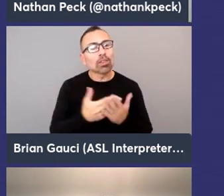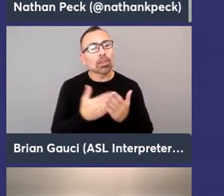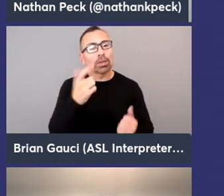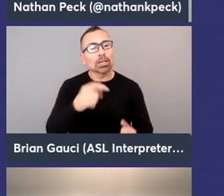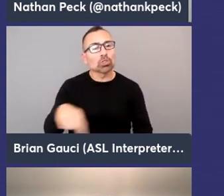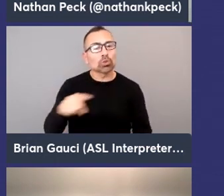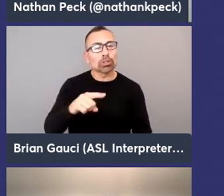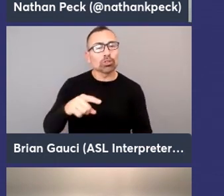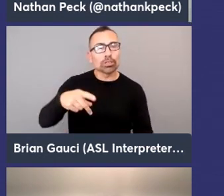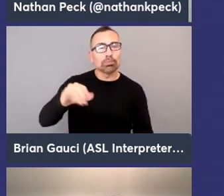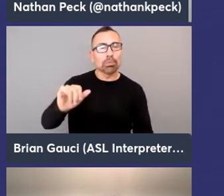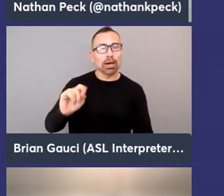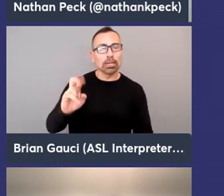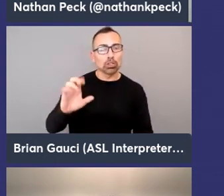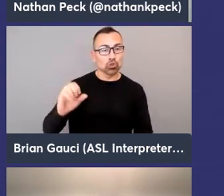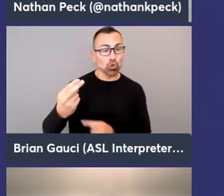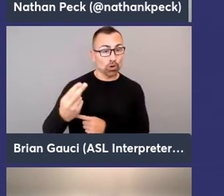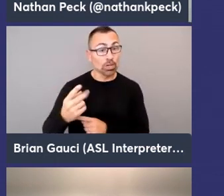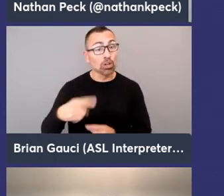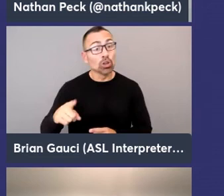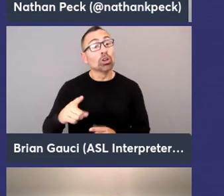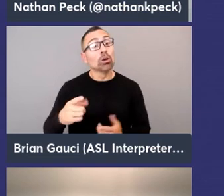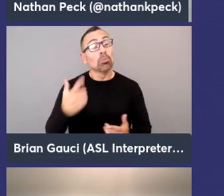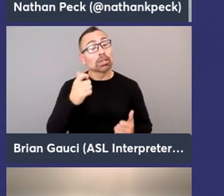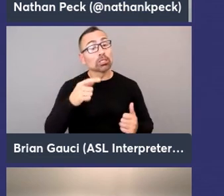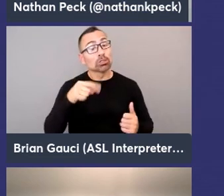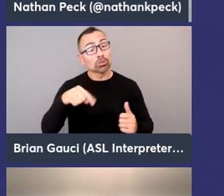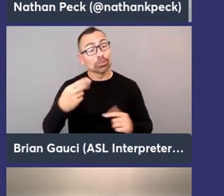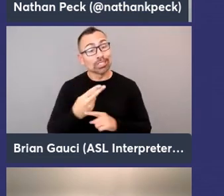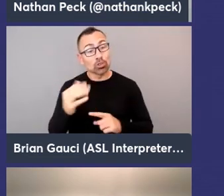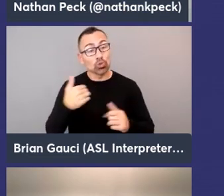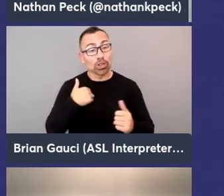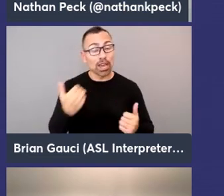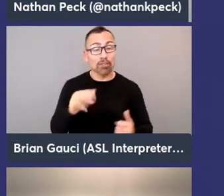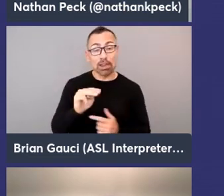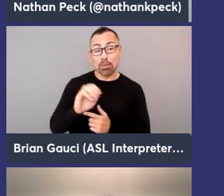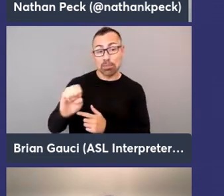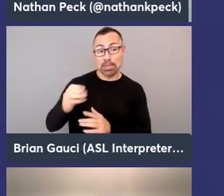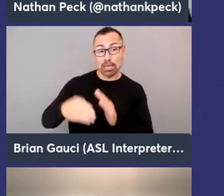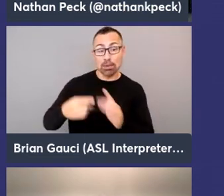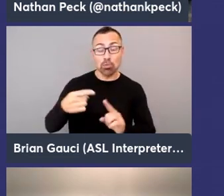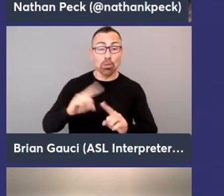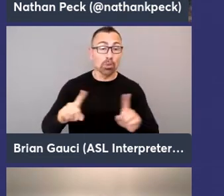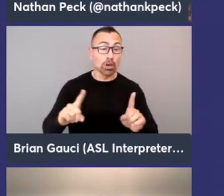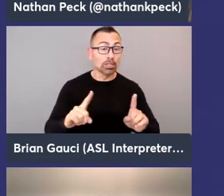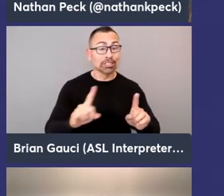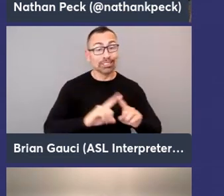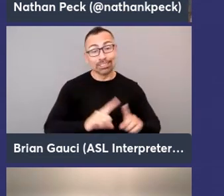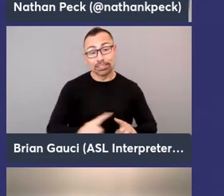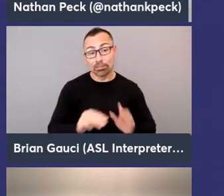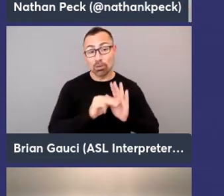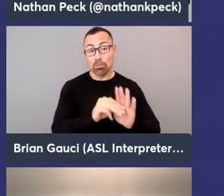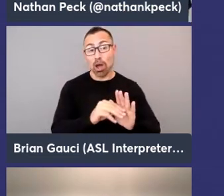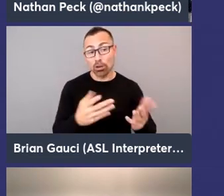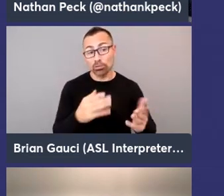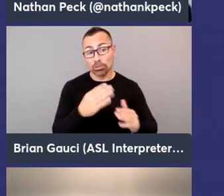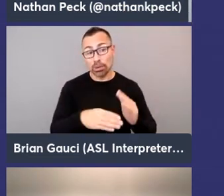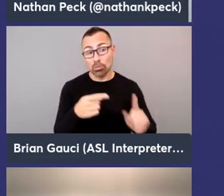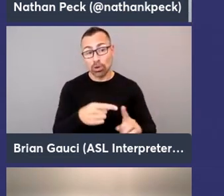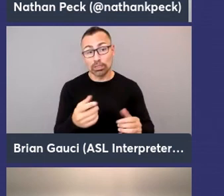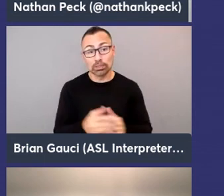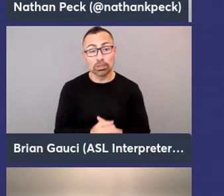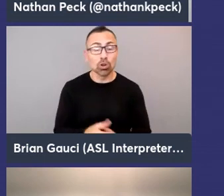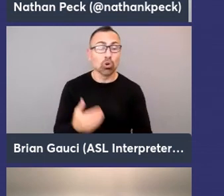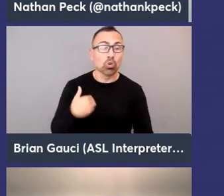be having an MME endpoint, but using like kind of different model frameworks, right? Like so in deep learning, you have these different frameworks like